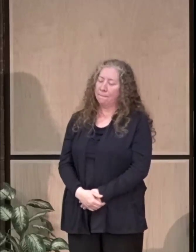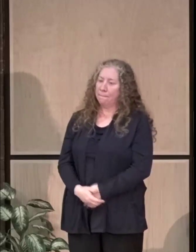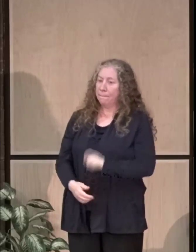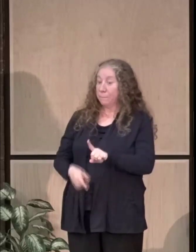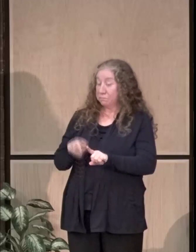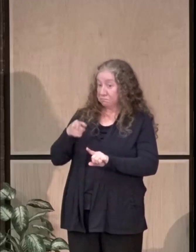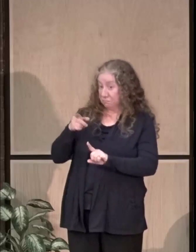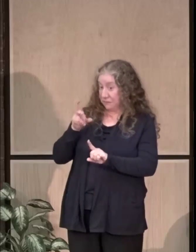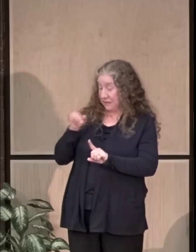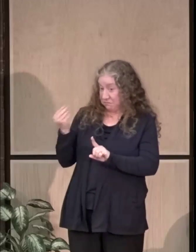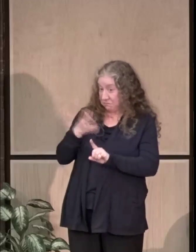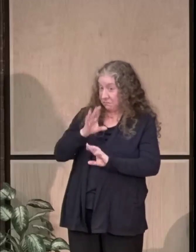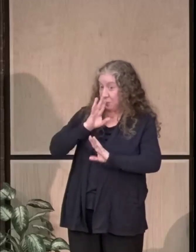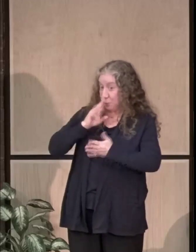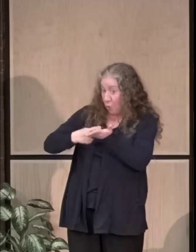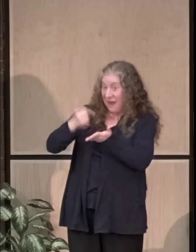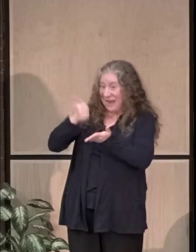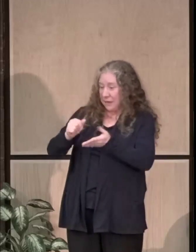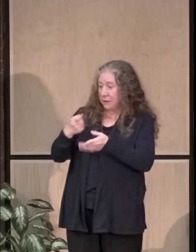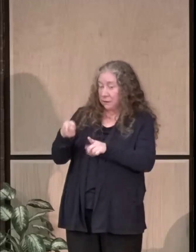taking medications? Did